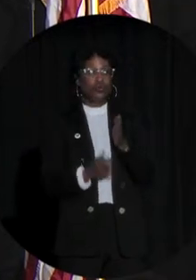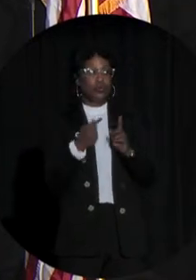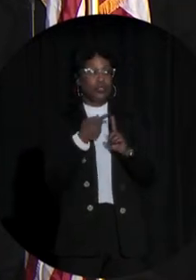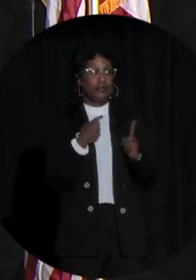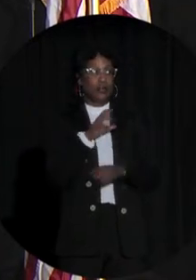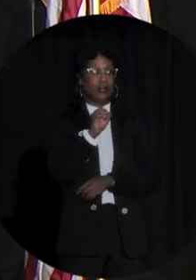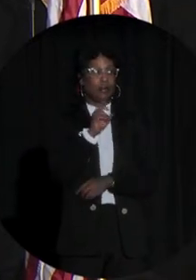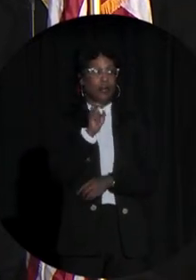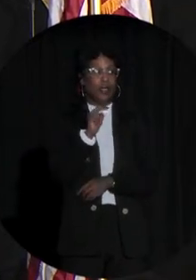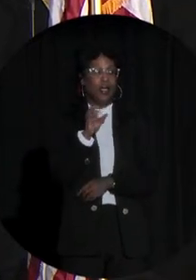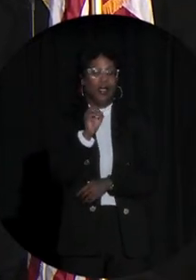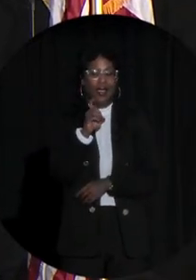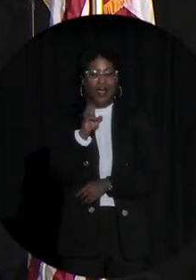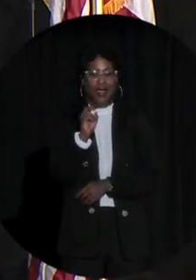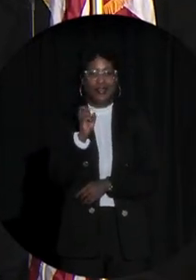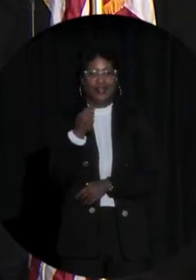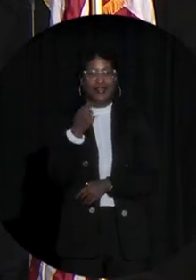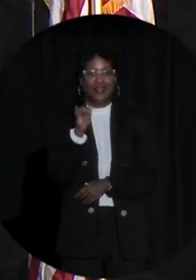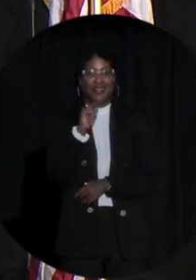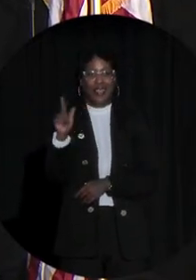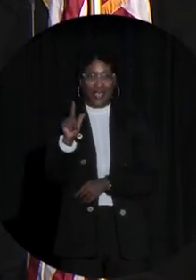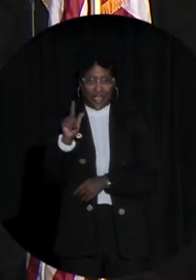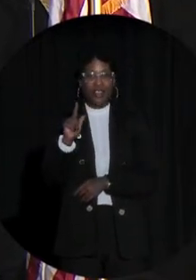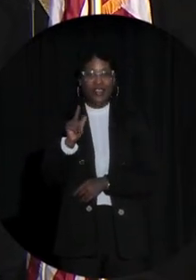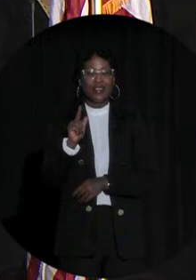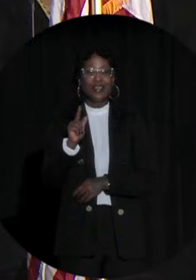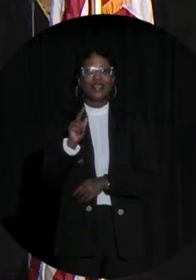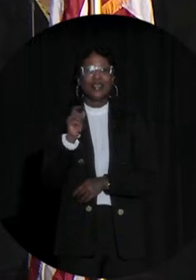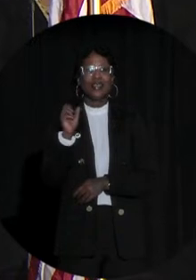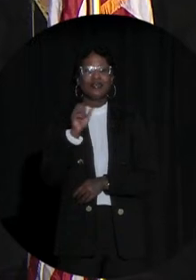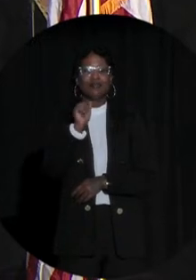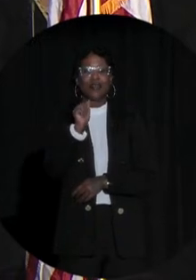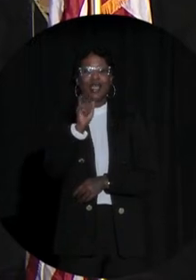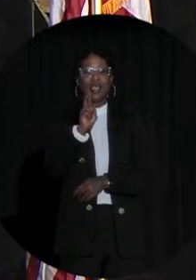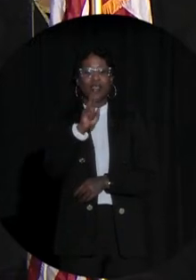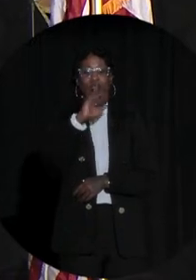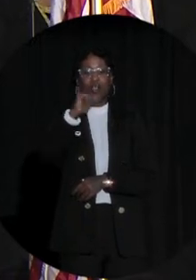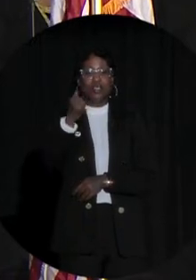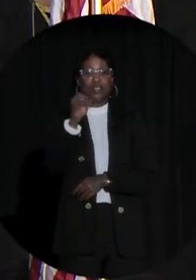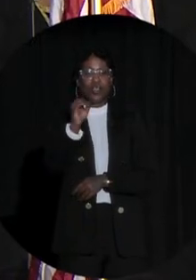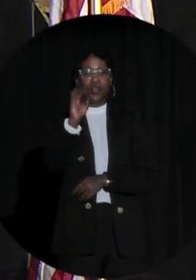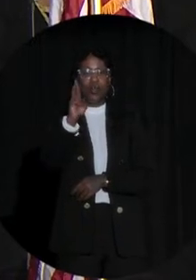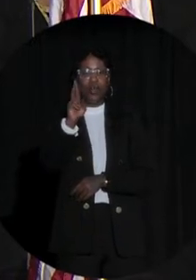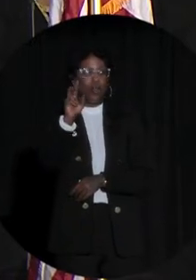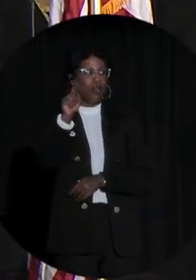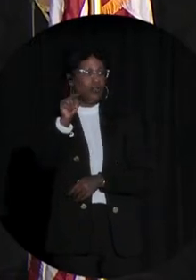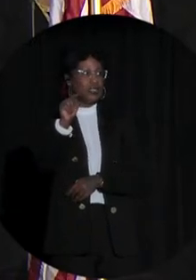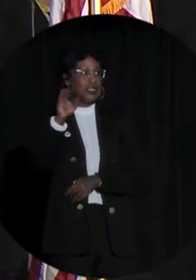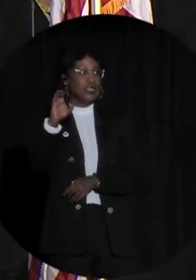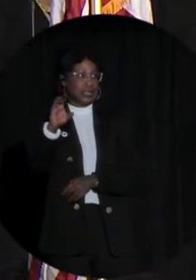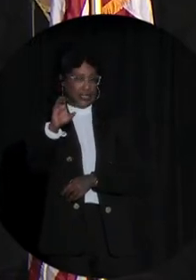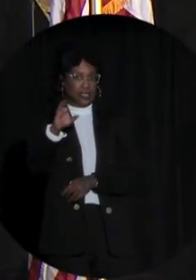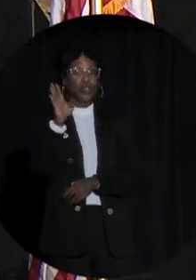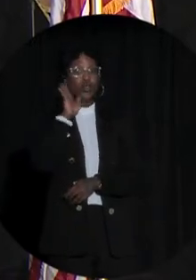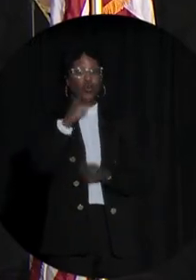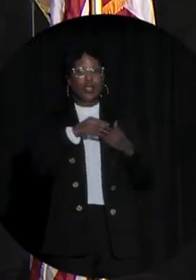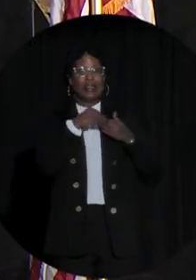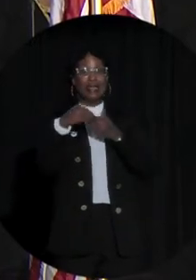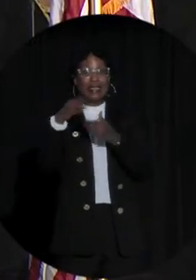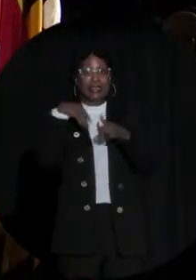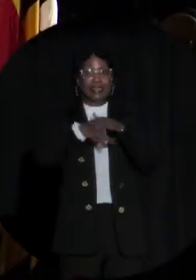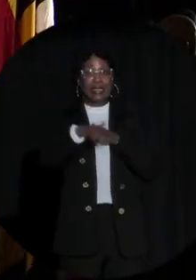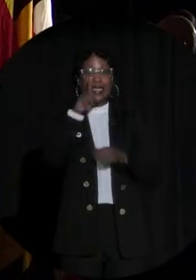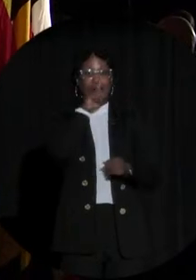Air Force Junior ROTC. She will lead us in the Pledge of Allegiance in English and